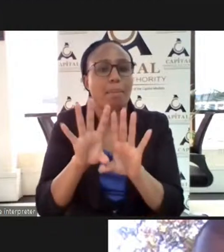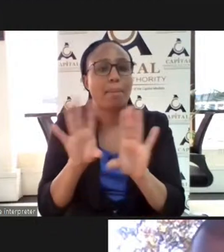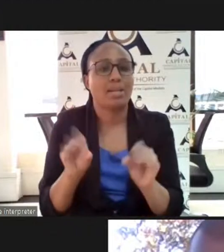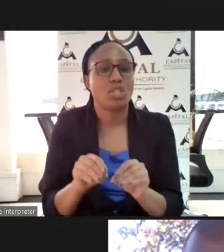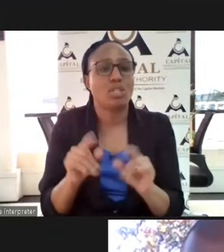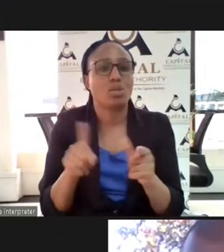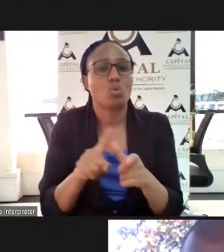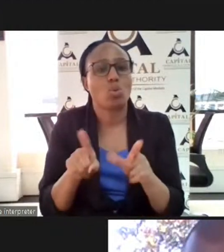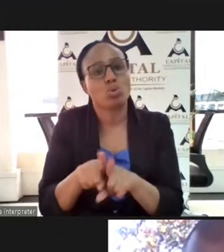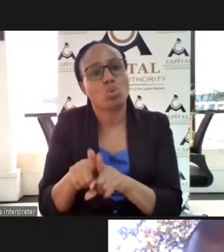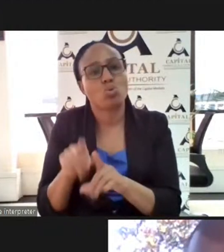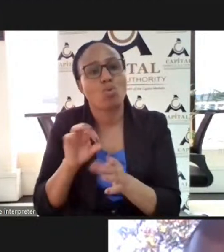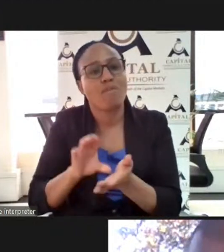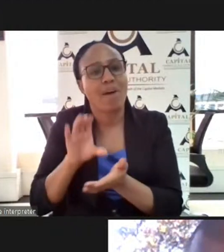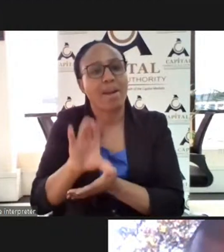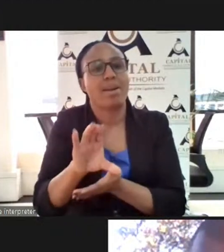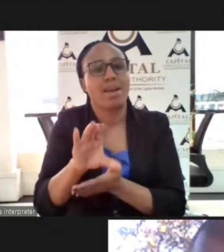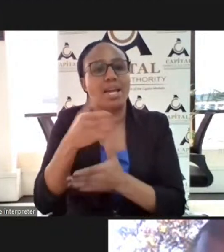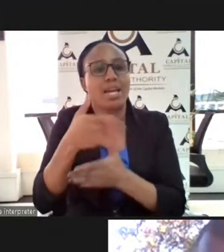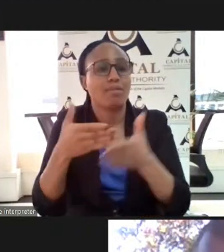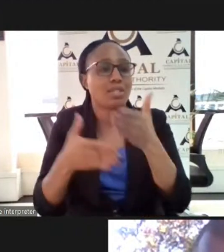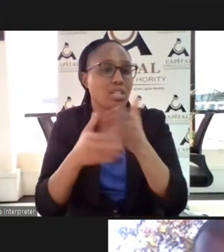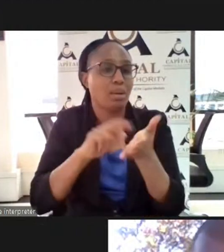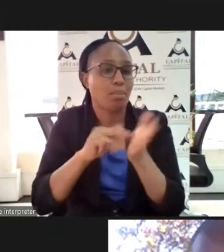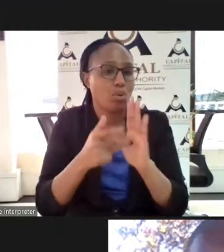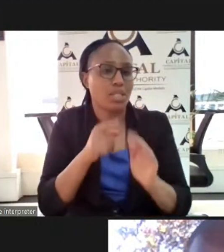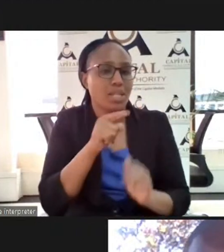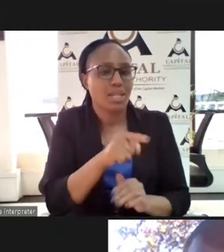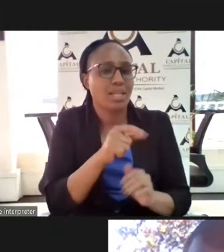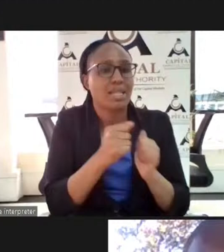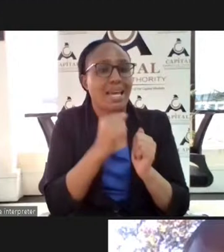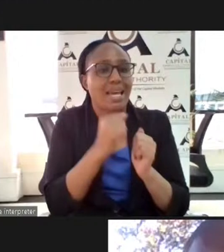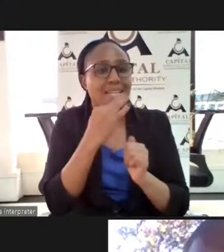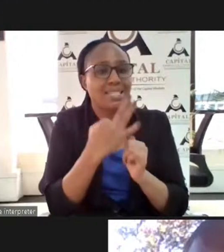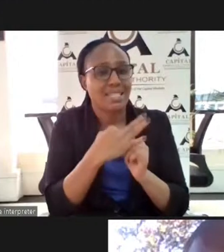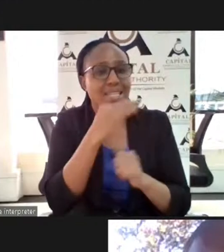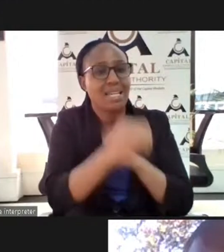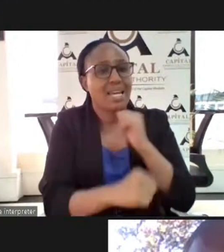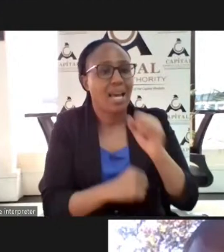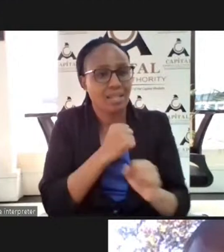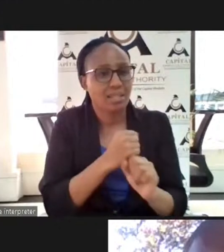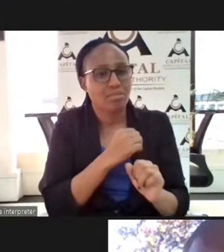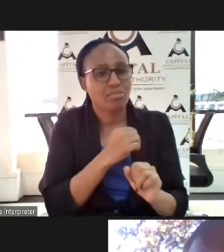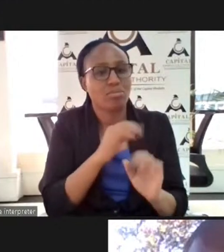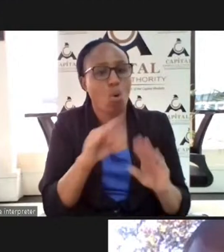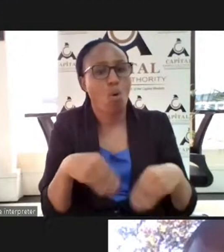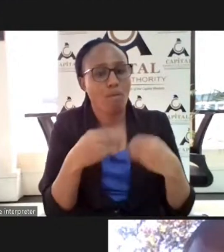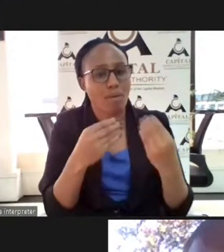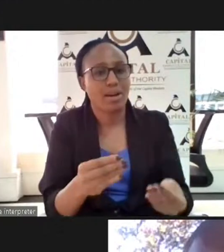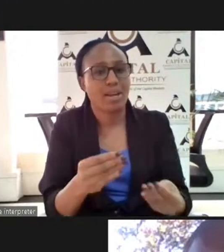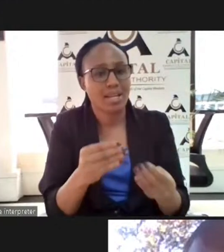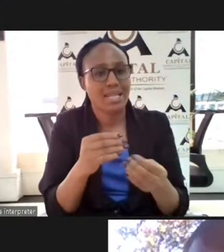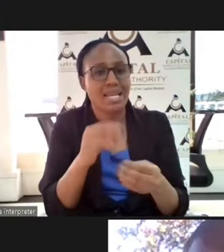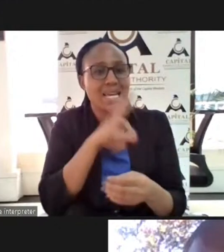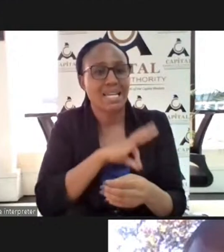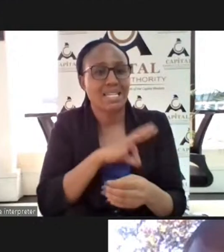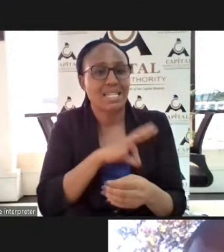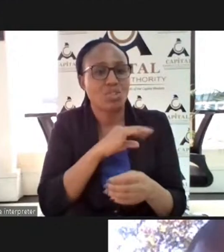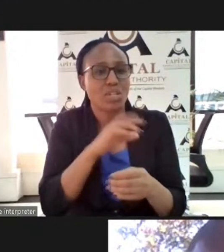infrastructure development. This particular bond was an 18-year bond offering a coupon, or what is an interest rate,